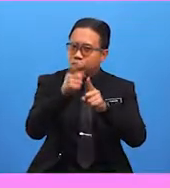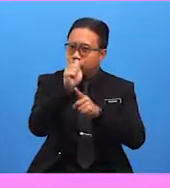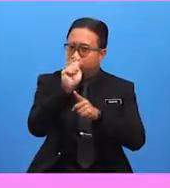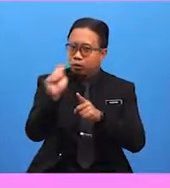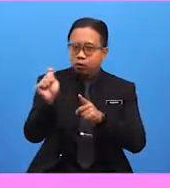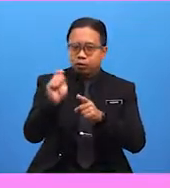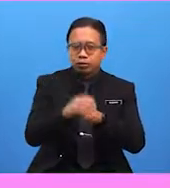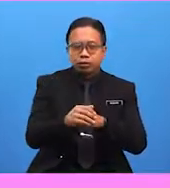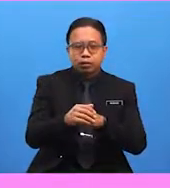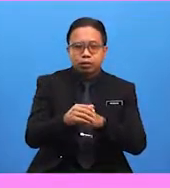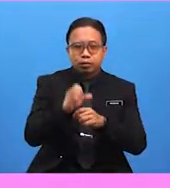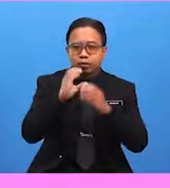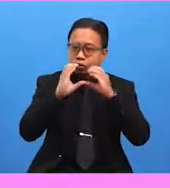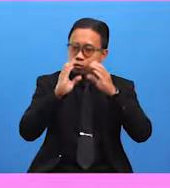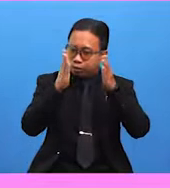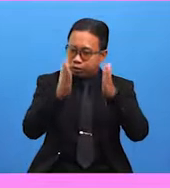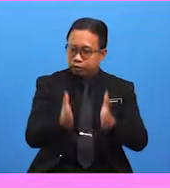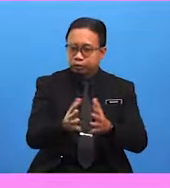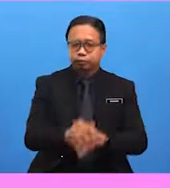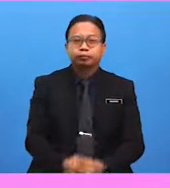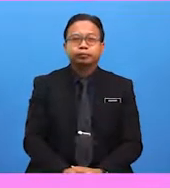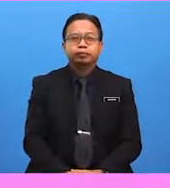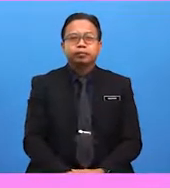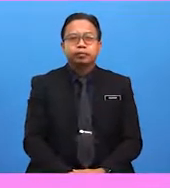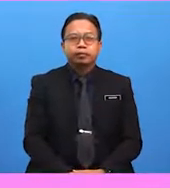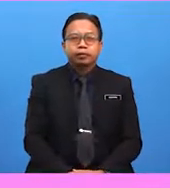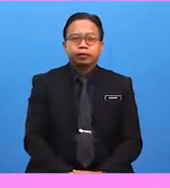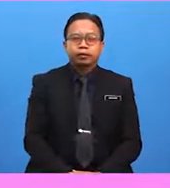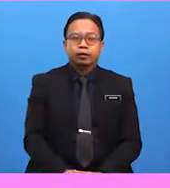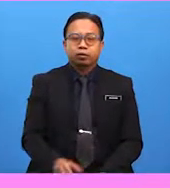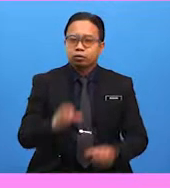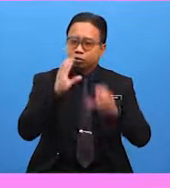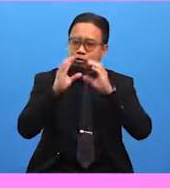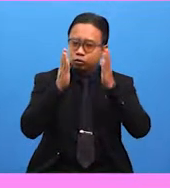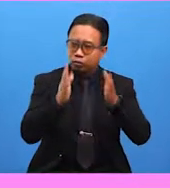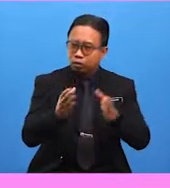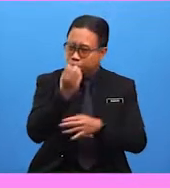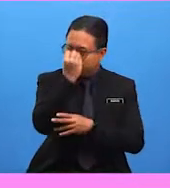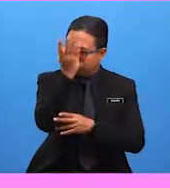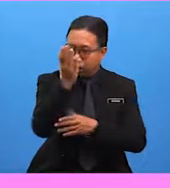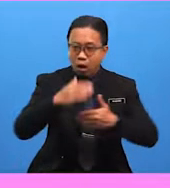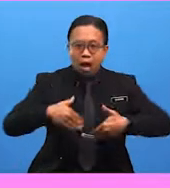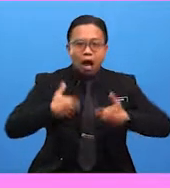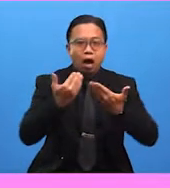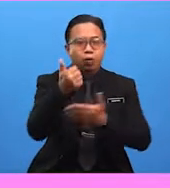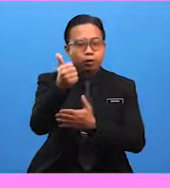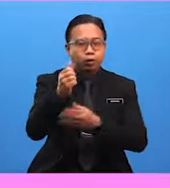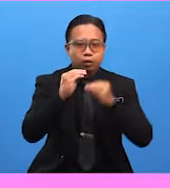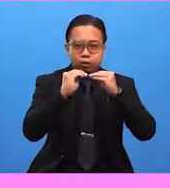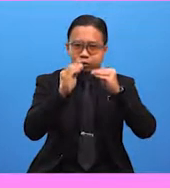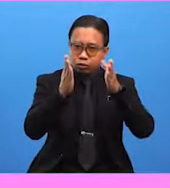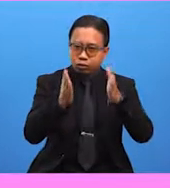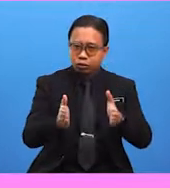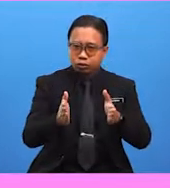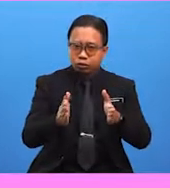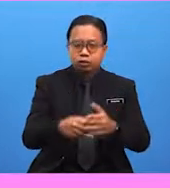the speaker. Here, the speaker talked about how great teachers are